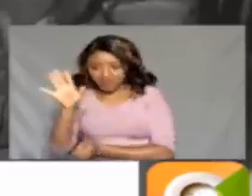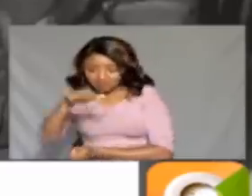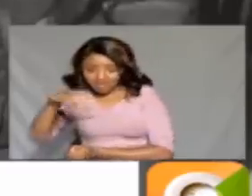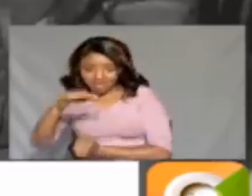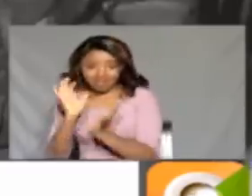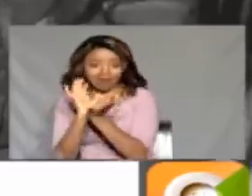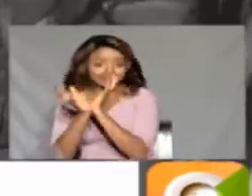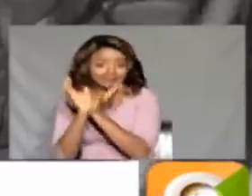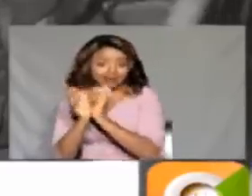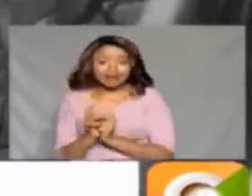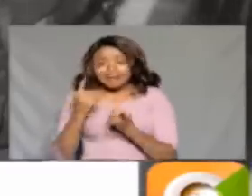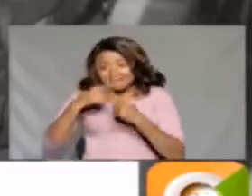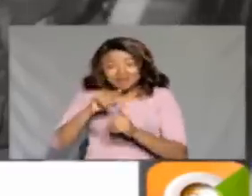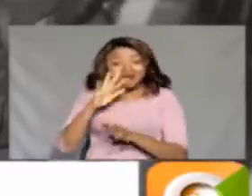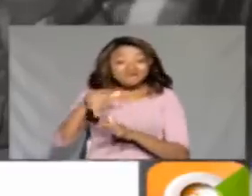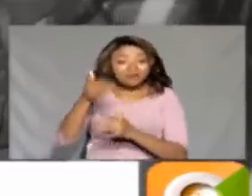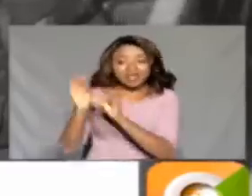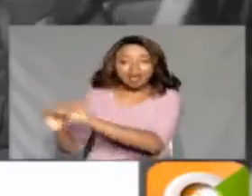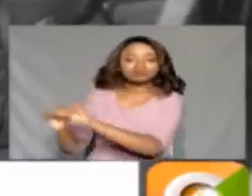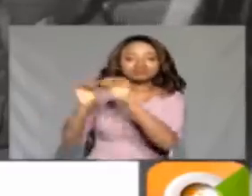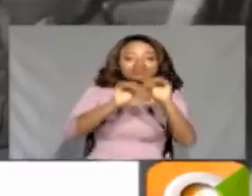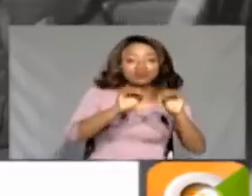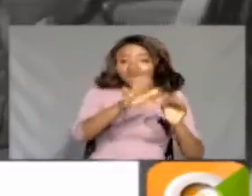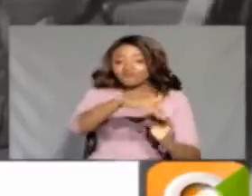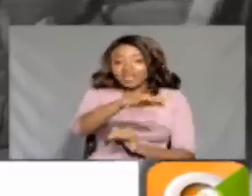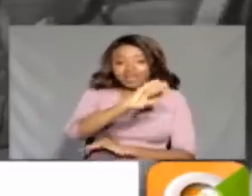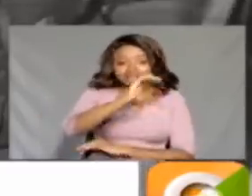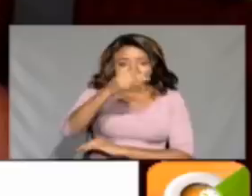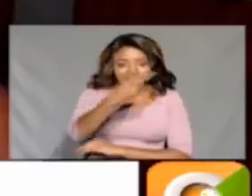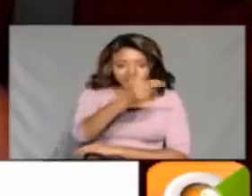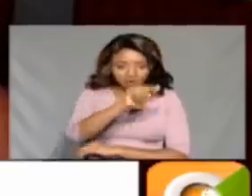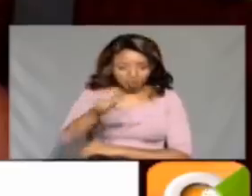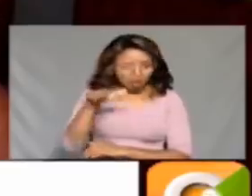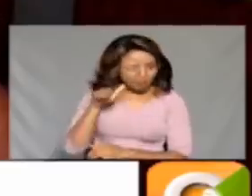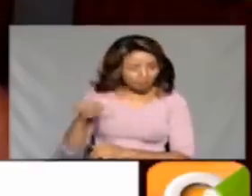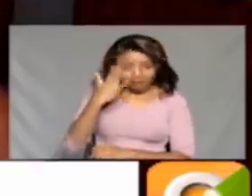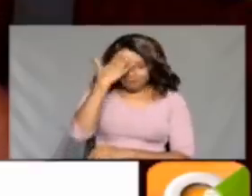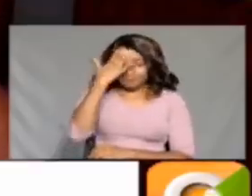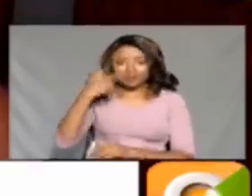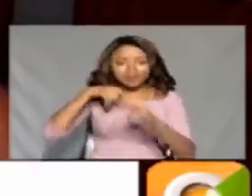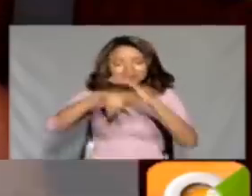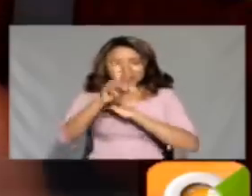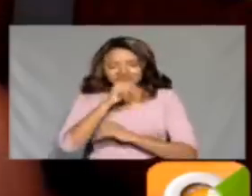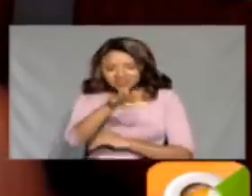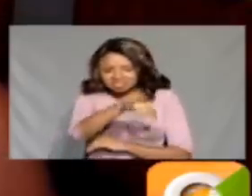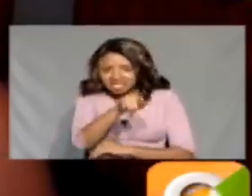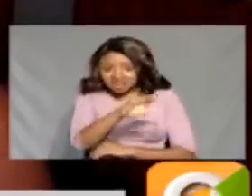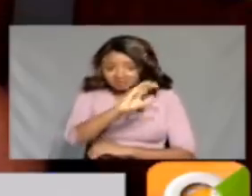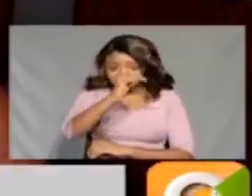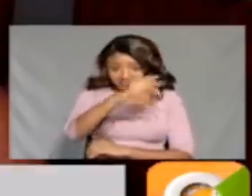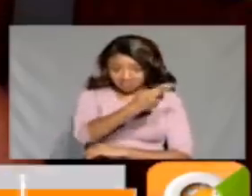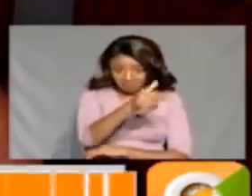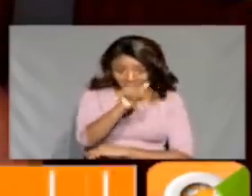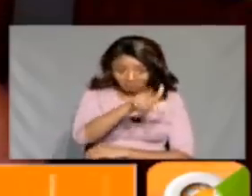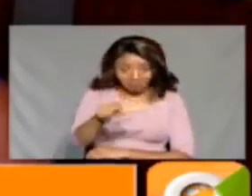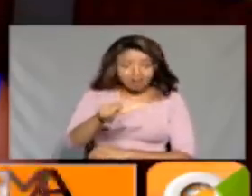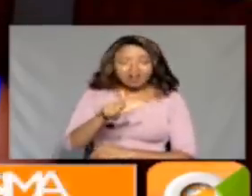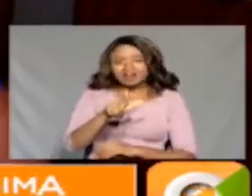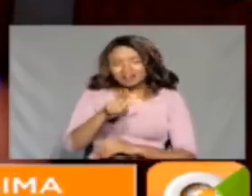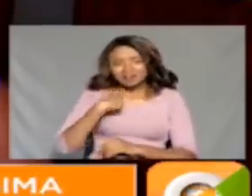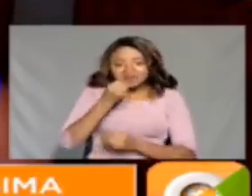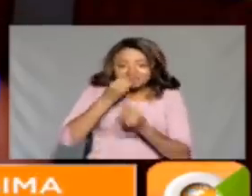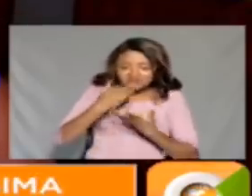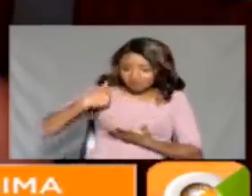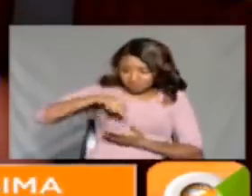police station, only for them to be transferred to City Hall on Monday morning. Tupelekwa City Hall tukaandikiwa mashtaka, sisi